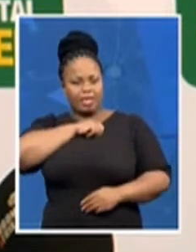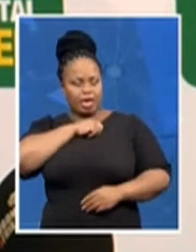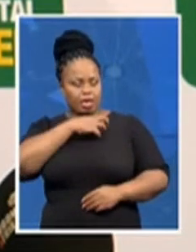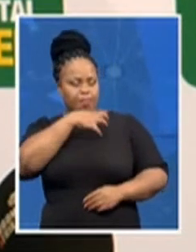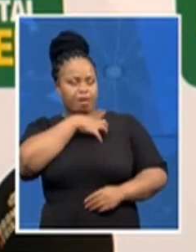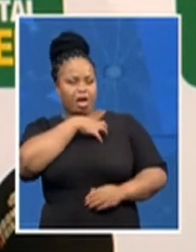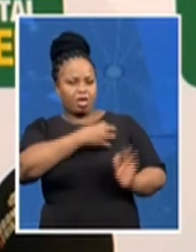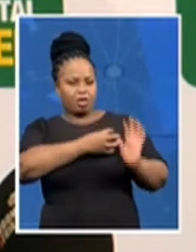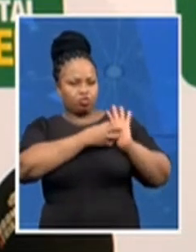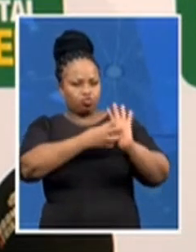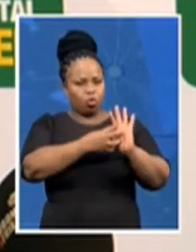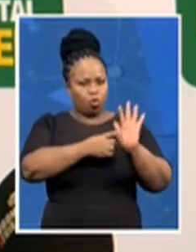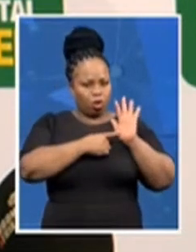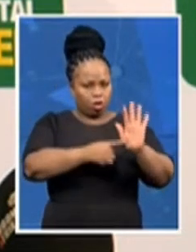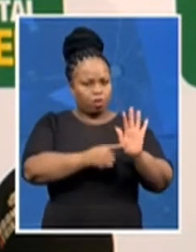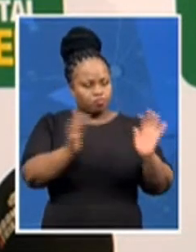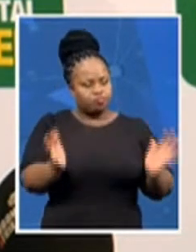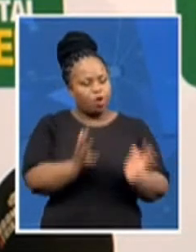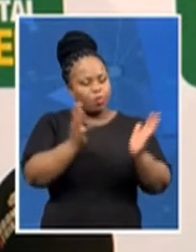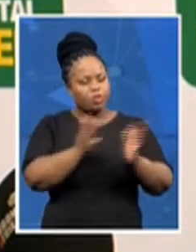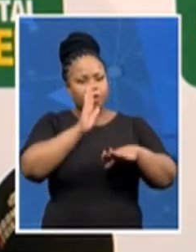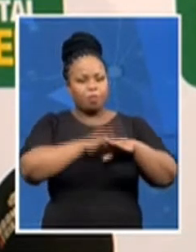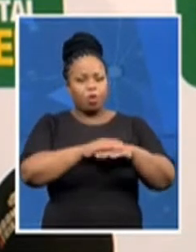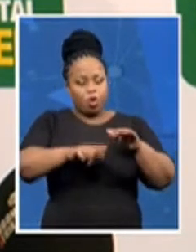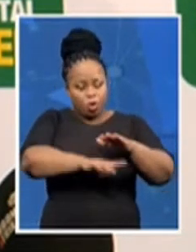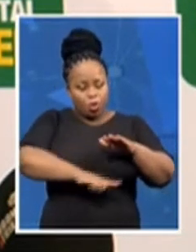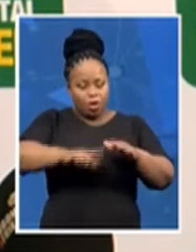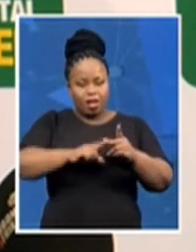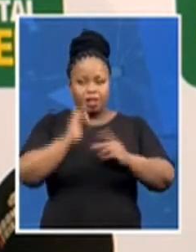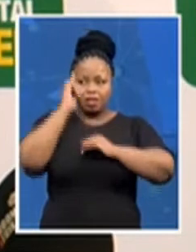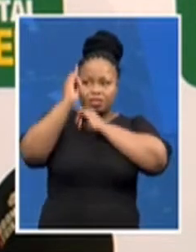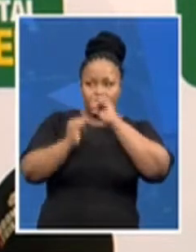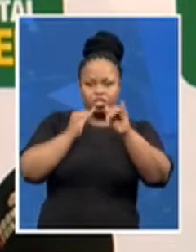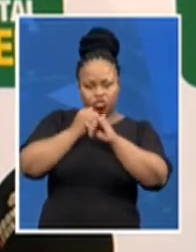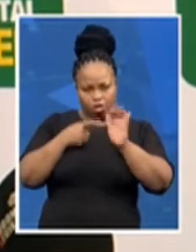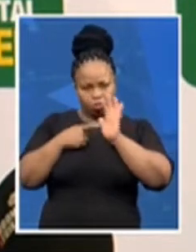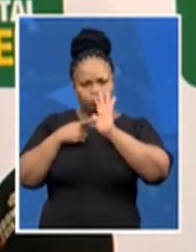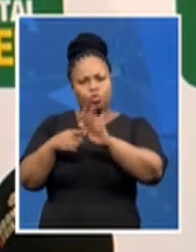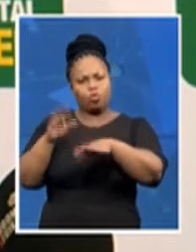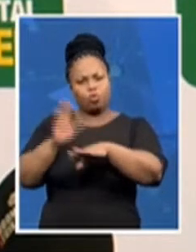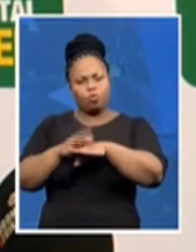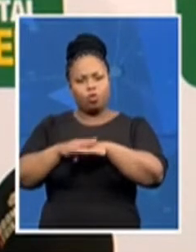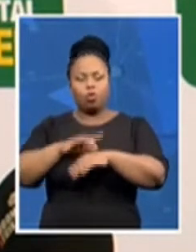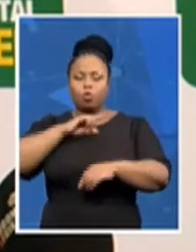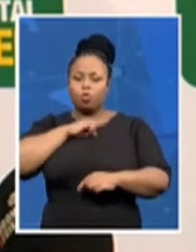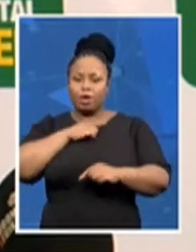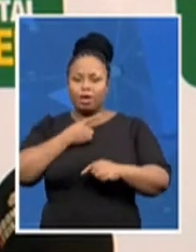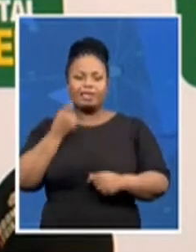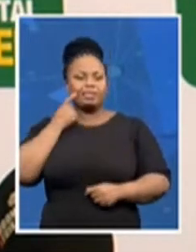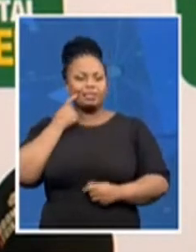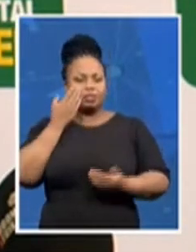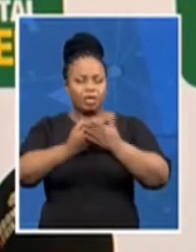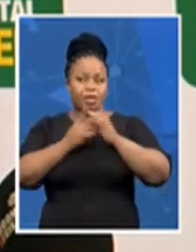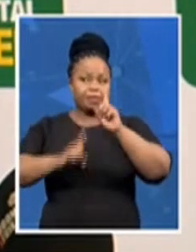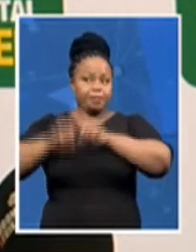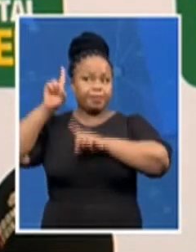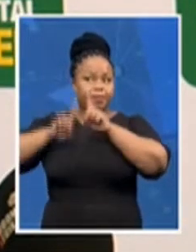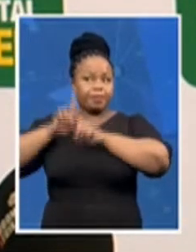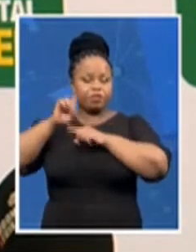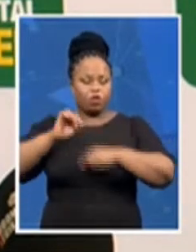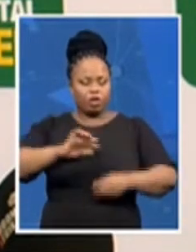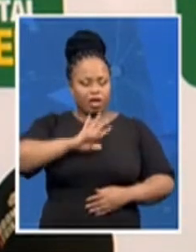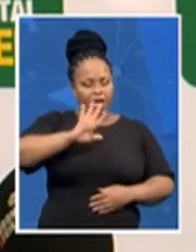and international market, ensuring the success of the Intra-Africa Trade Fair, which is